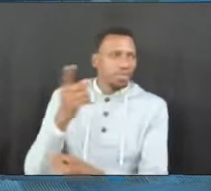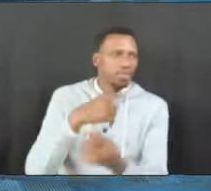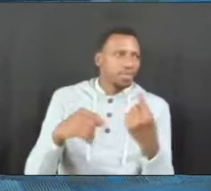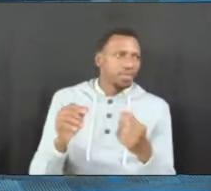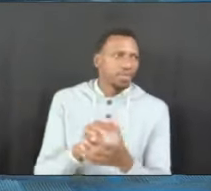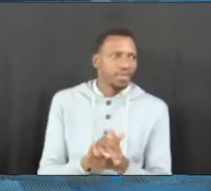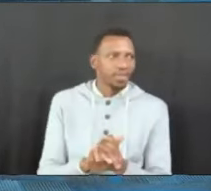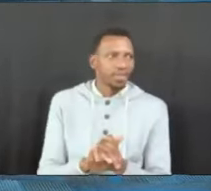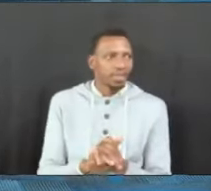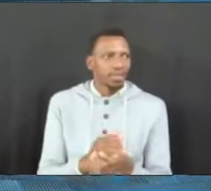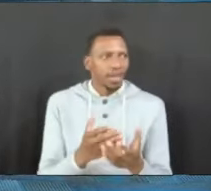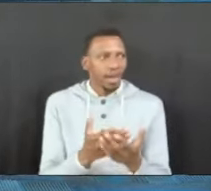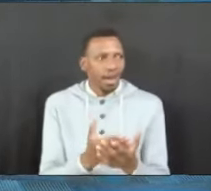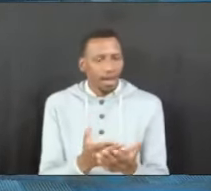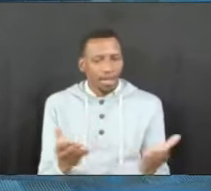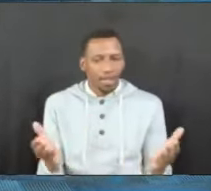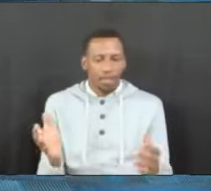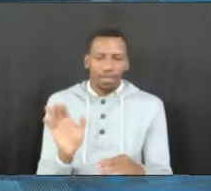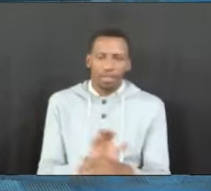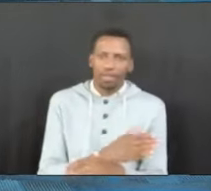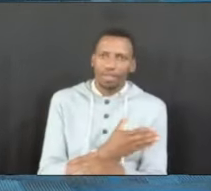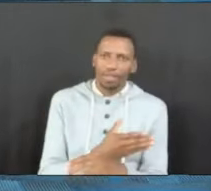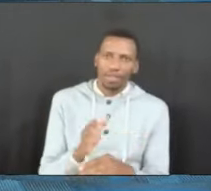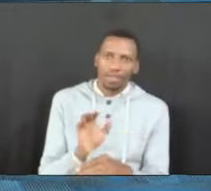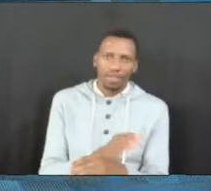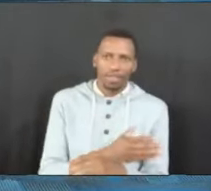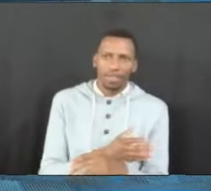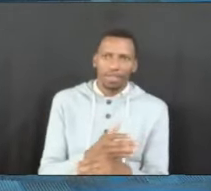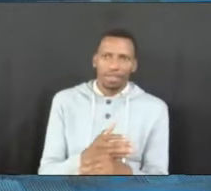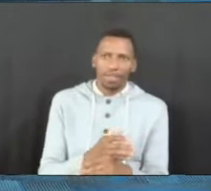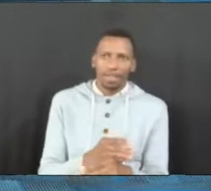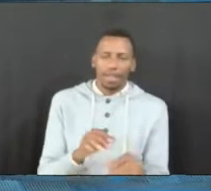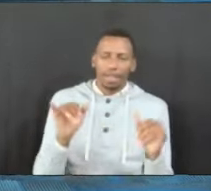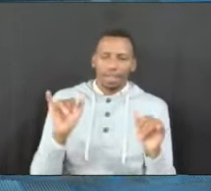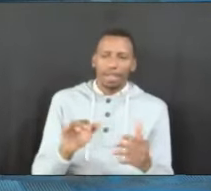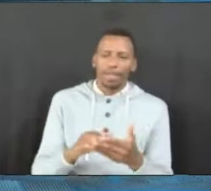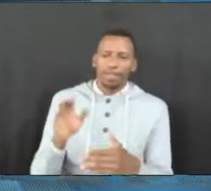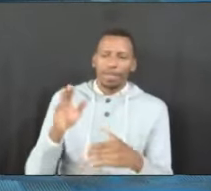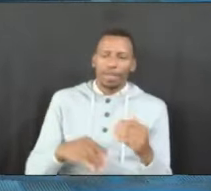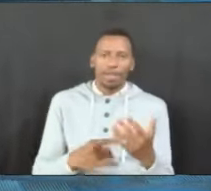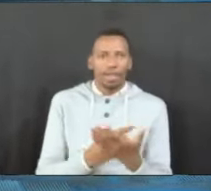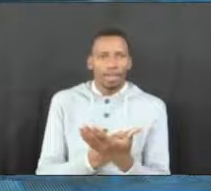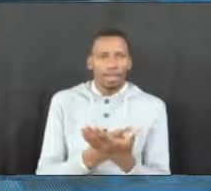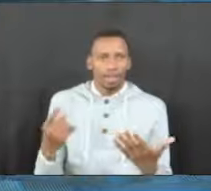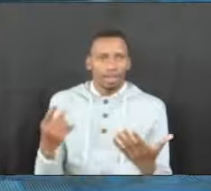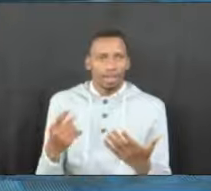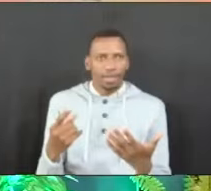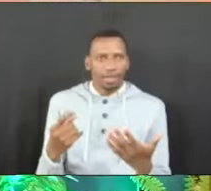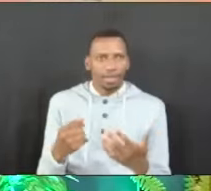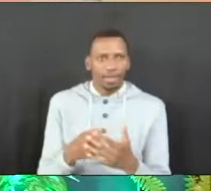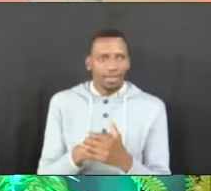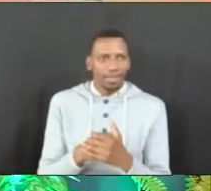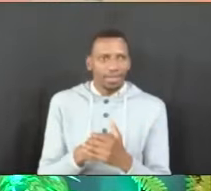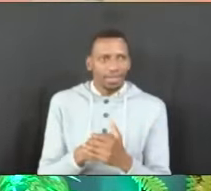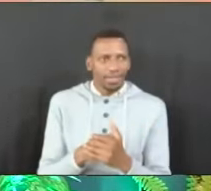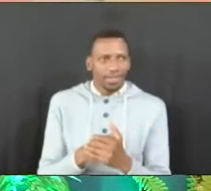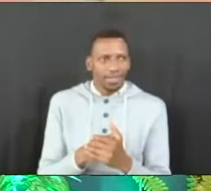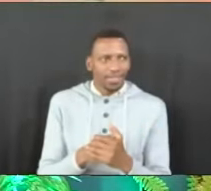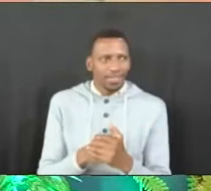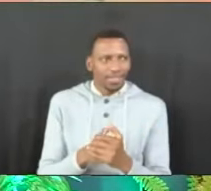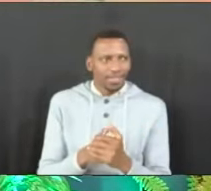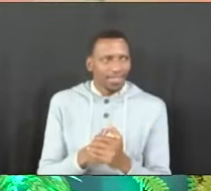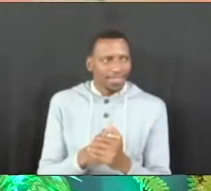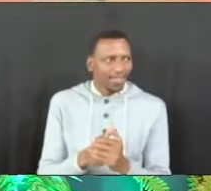And those songs can't last more than a week. Eh? Tutakula uko rojo rojo uko uko uko uko